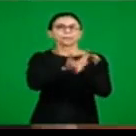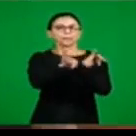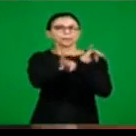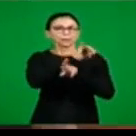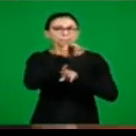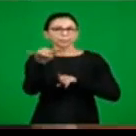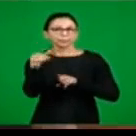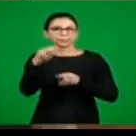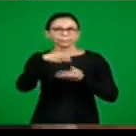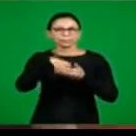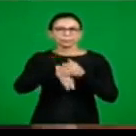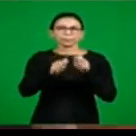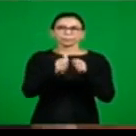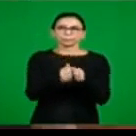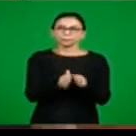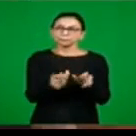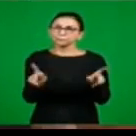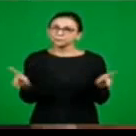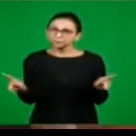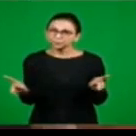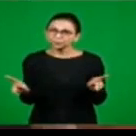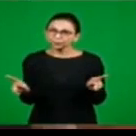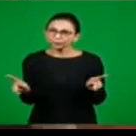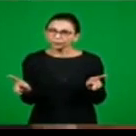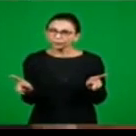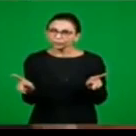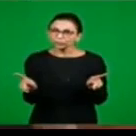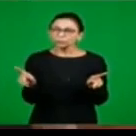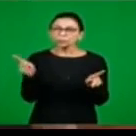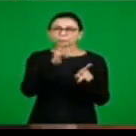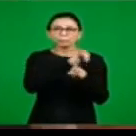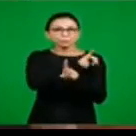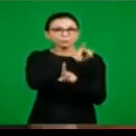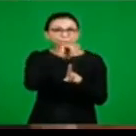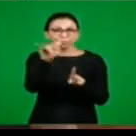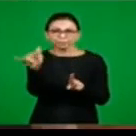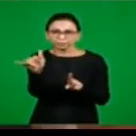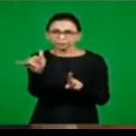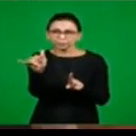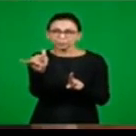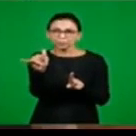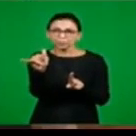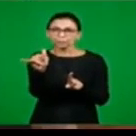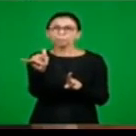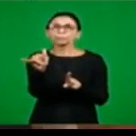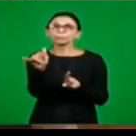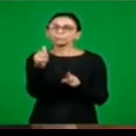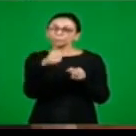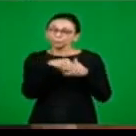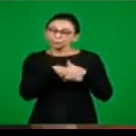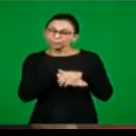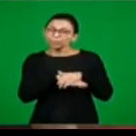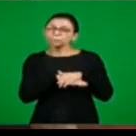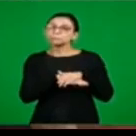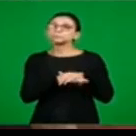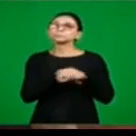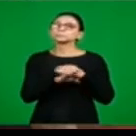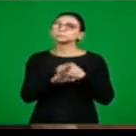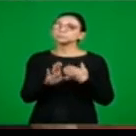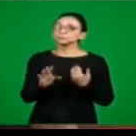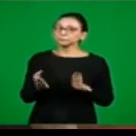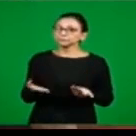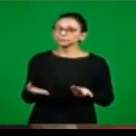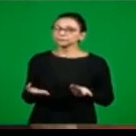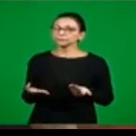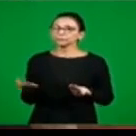prophetic. It's in the book of Revelations. What is the prophetic? It wants to keep the